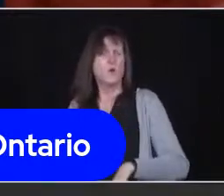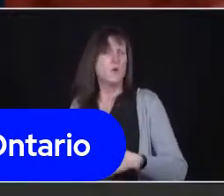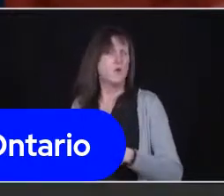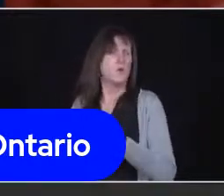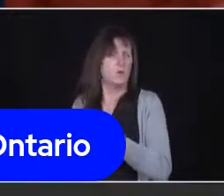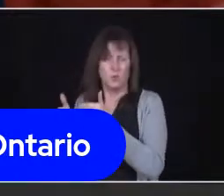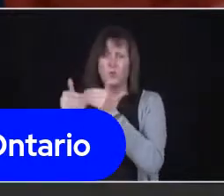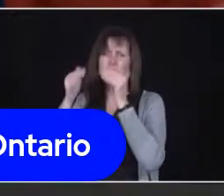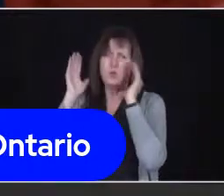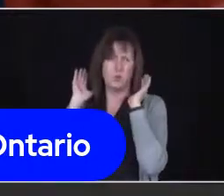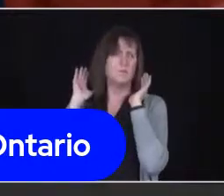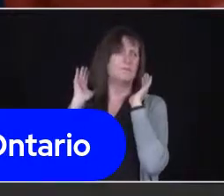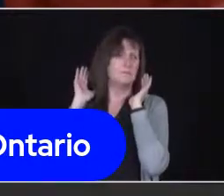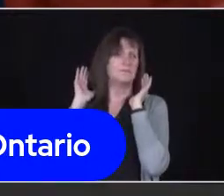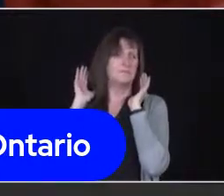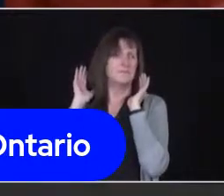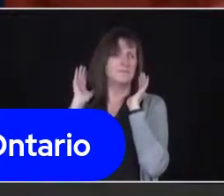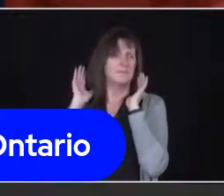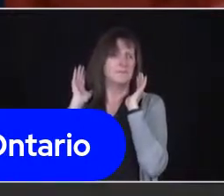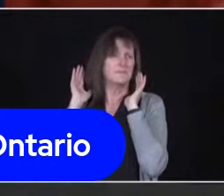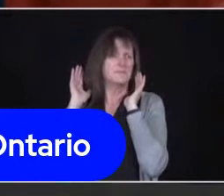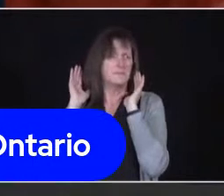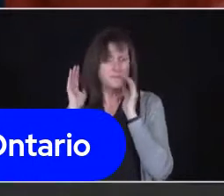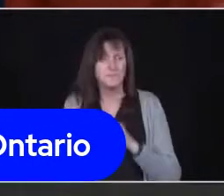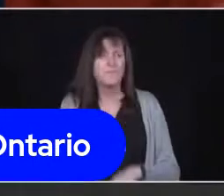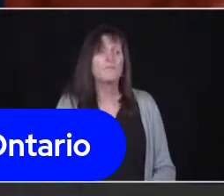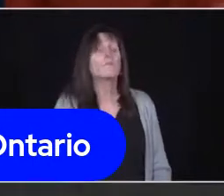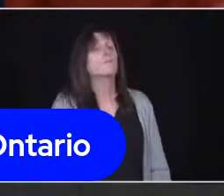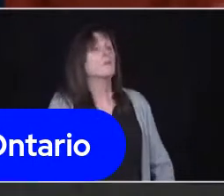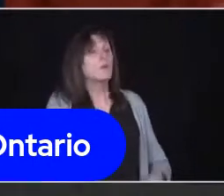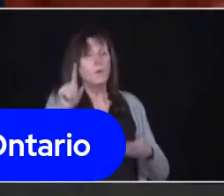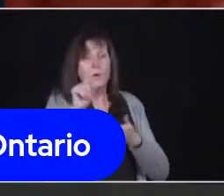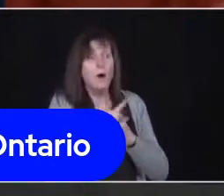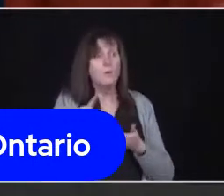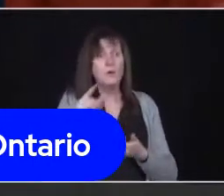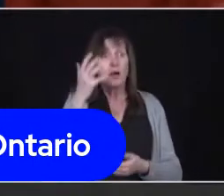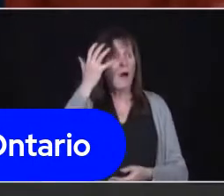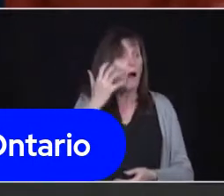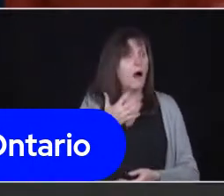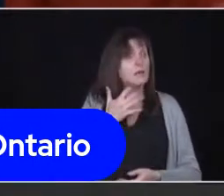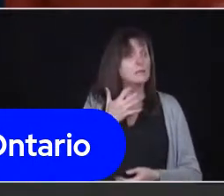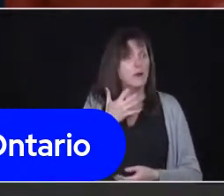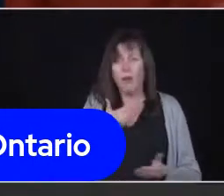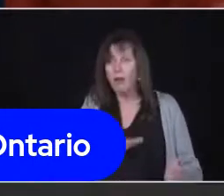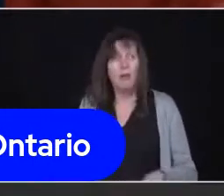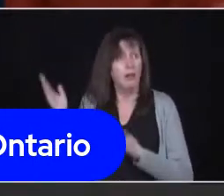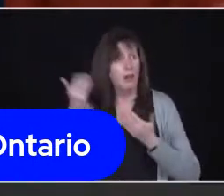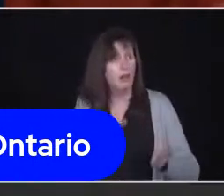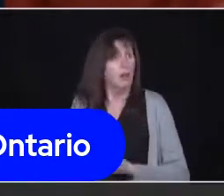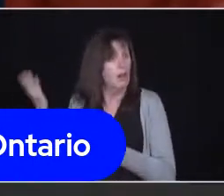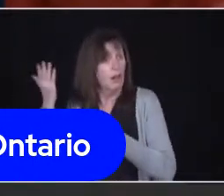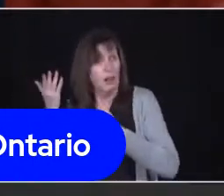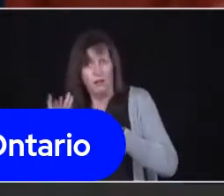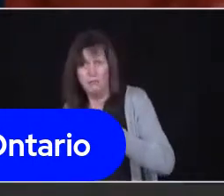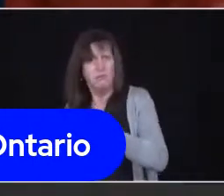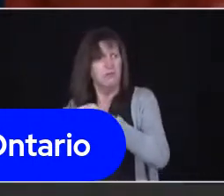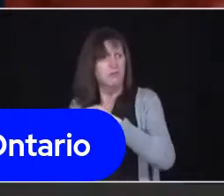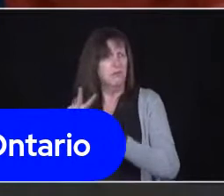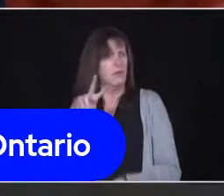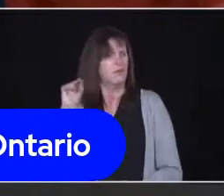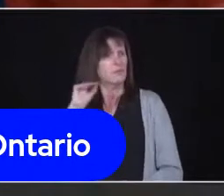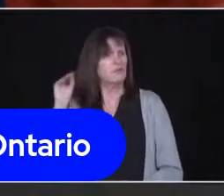In 1 week, the number of COVID-19 hospitalizations has increased by almost 30%, and there are